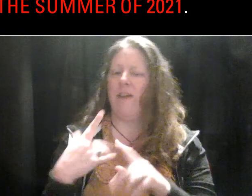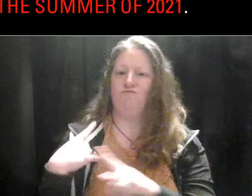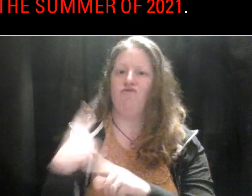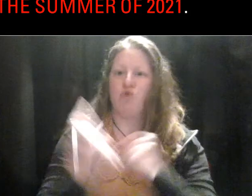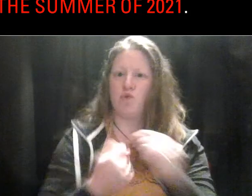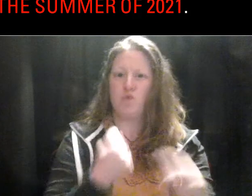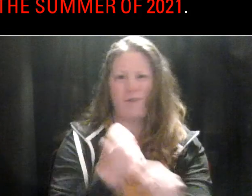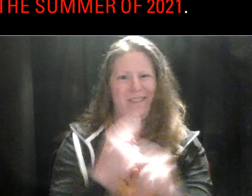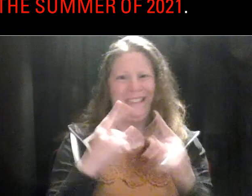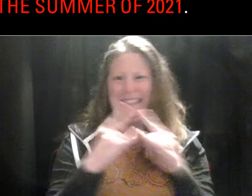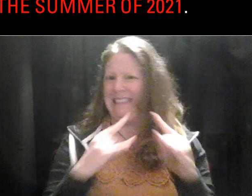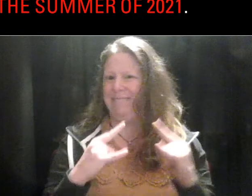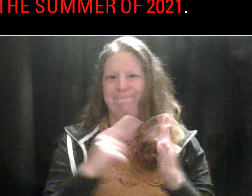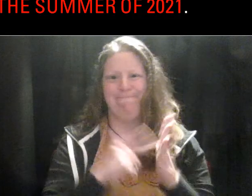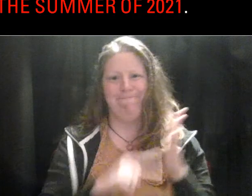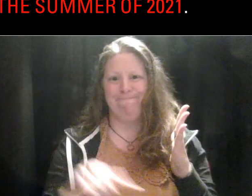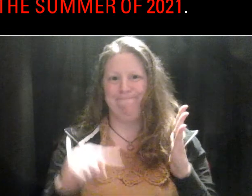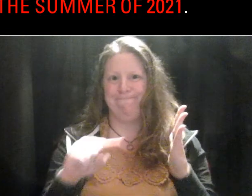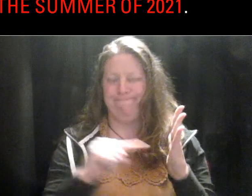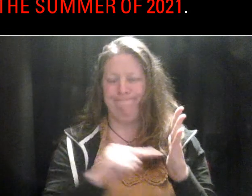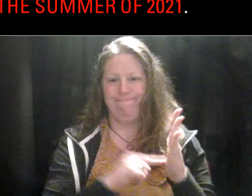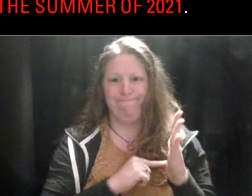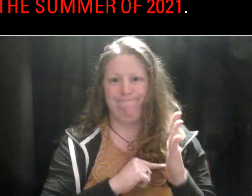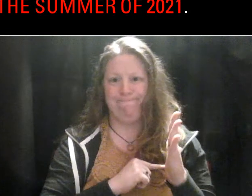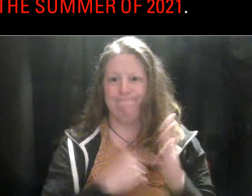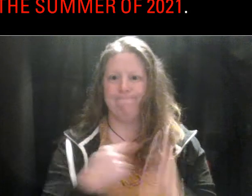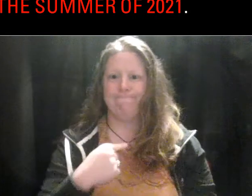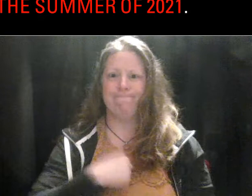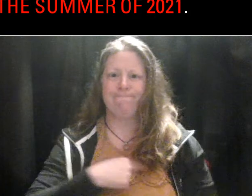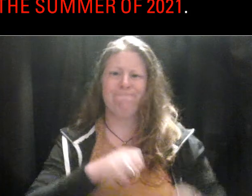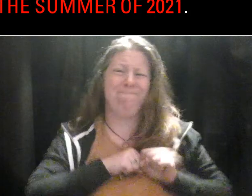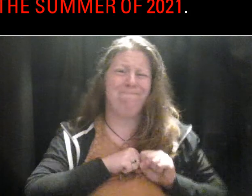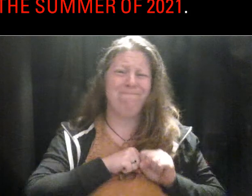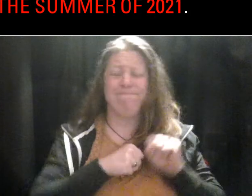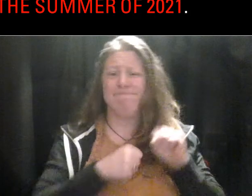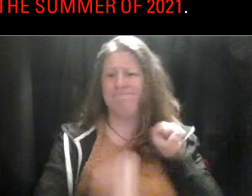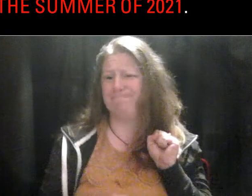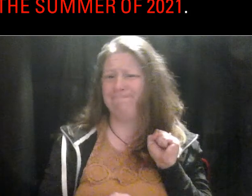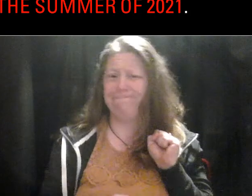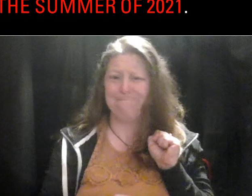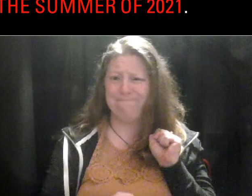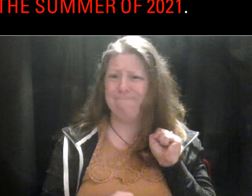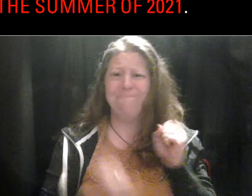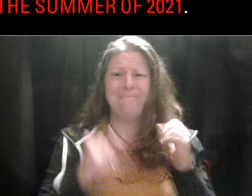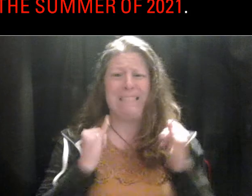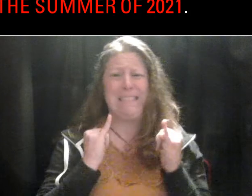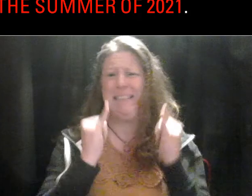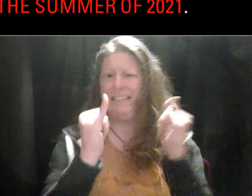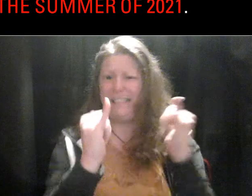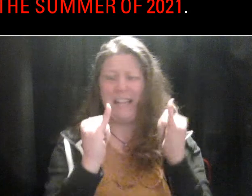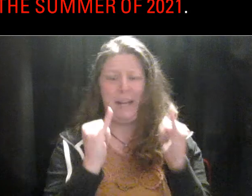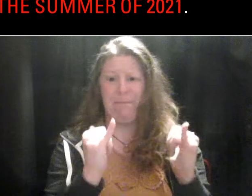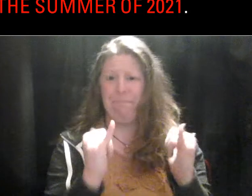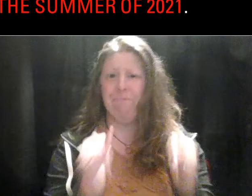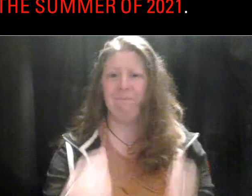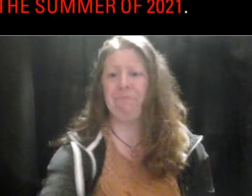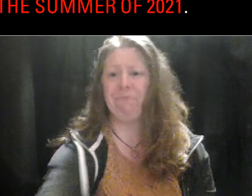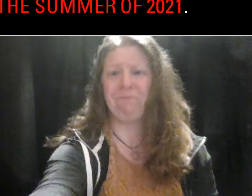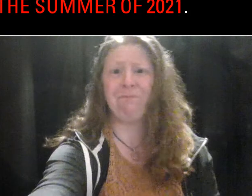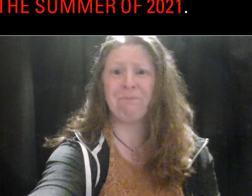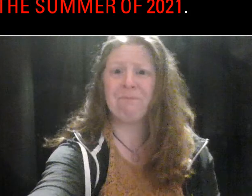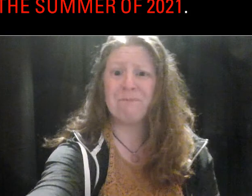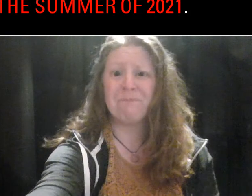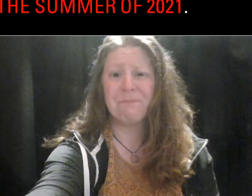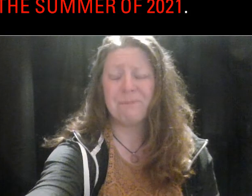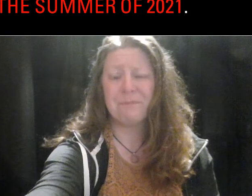So for this year, the traditional camp is canceled. I am heartbroken. I'm the